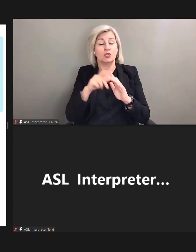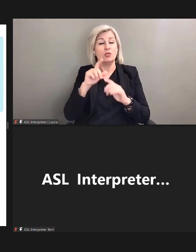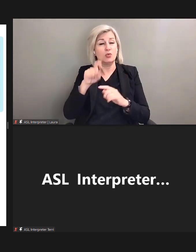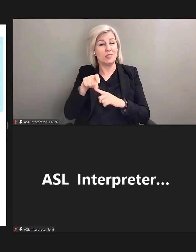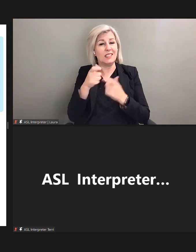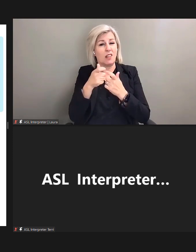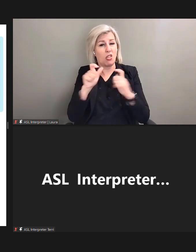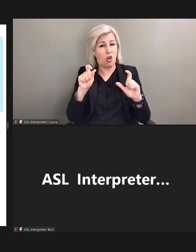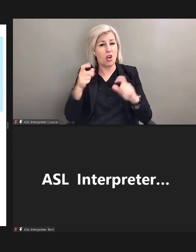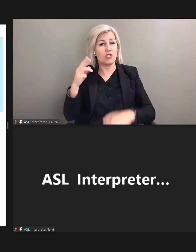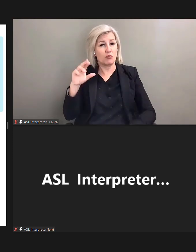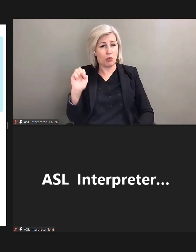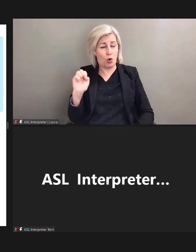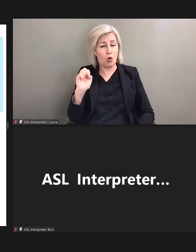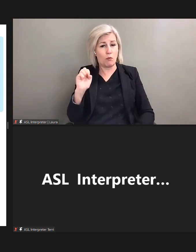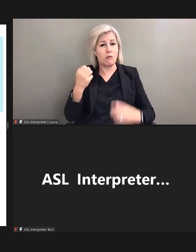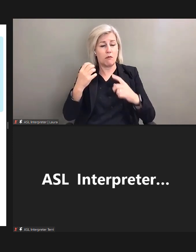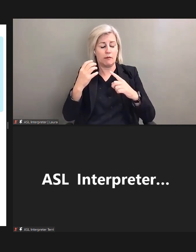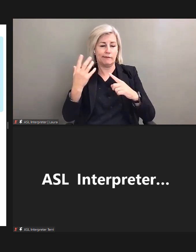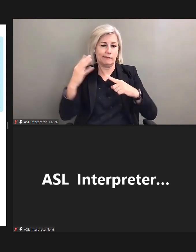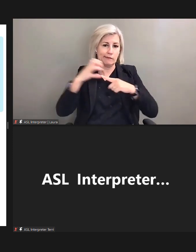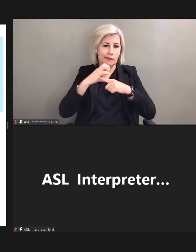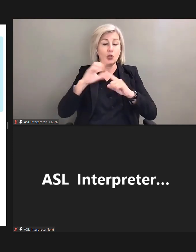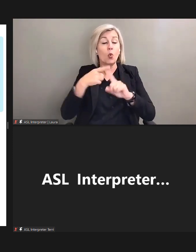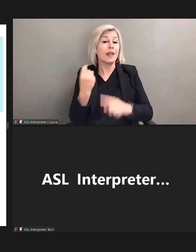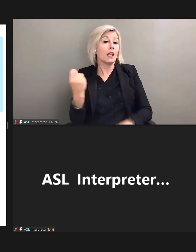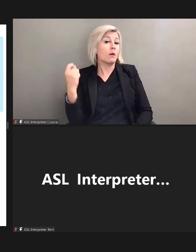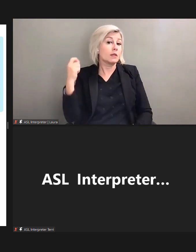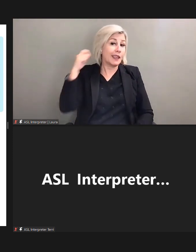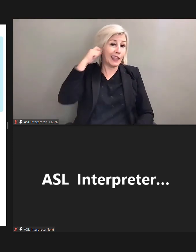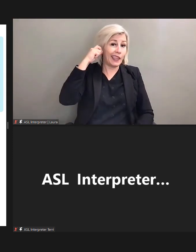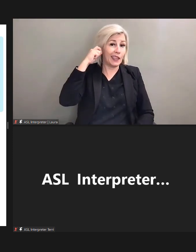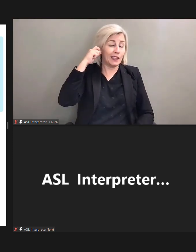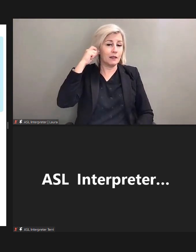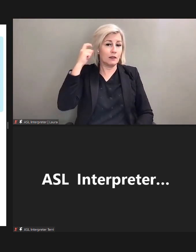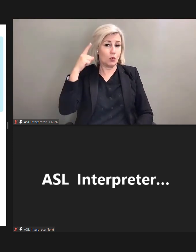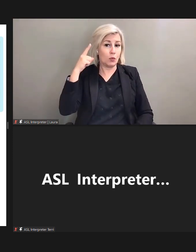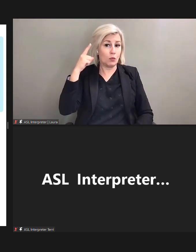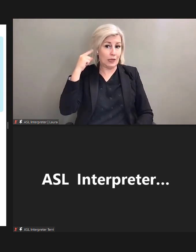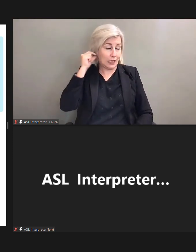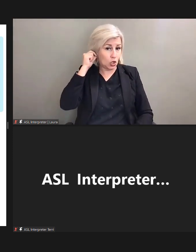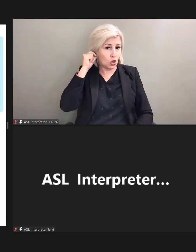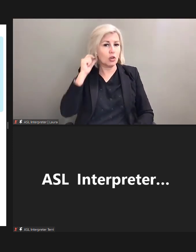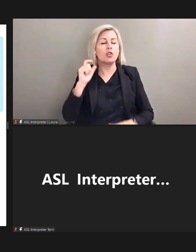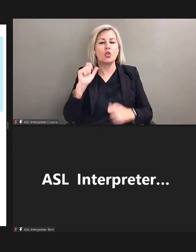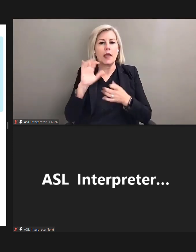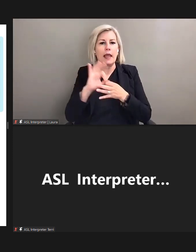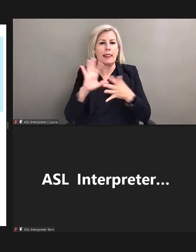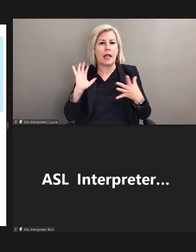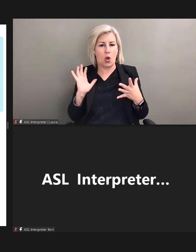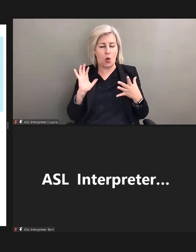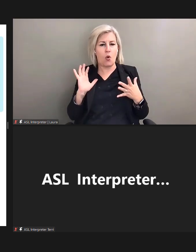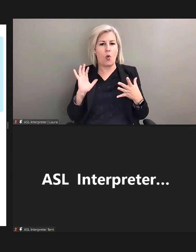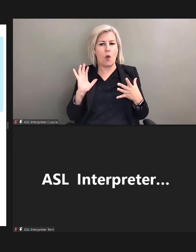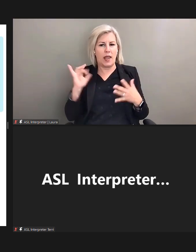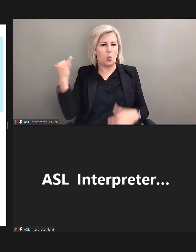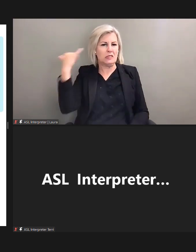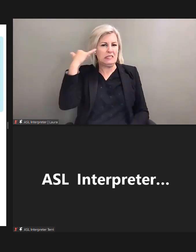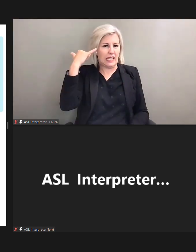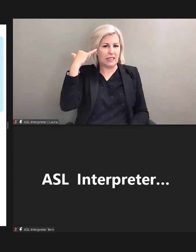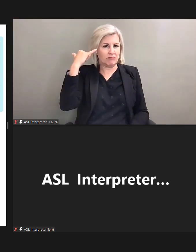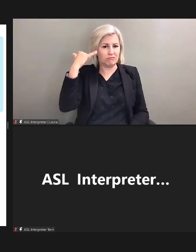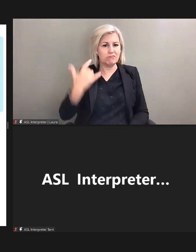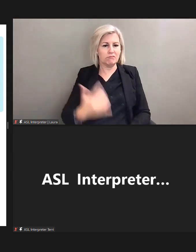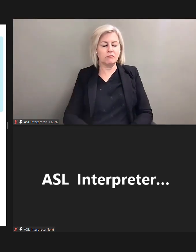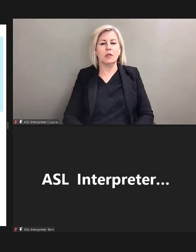possible probe cover so that when you insert the probe into the child's ear, you can totally let go of it and it will stay in